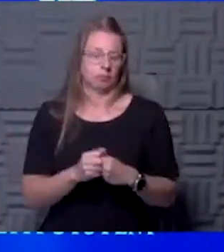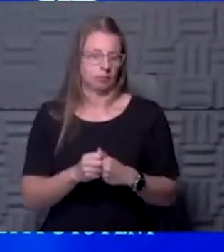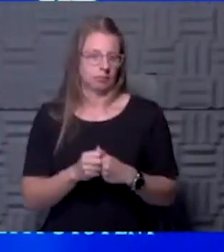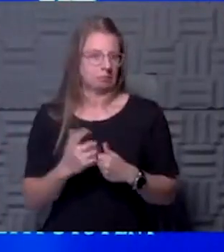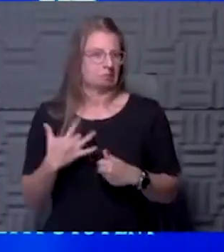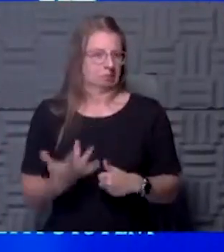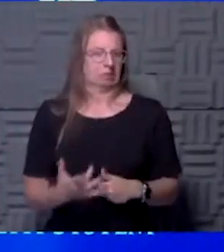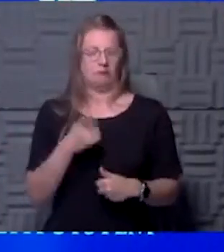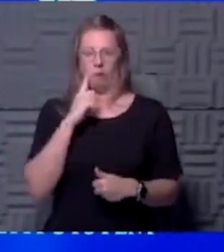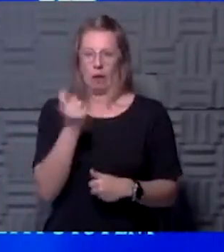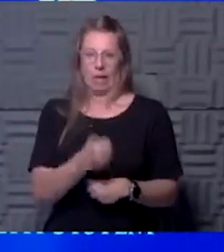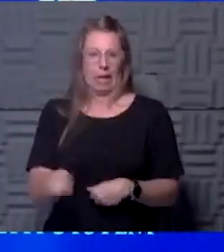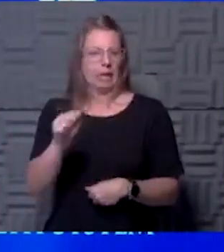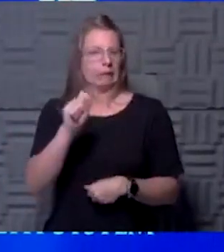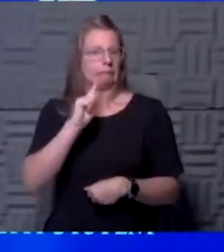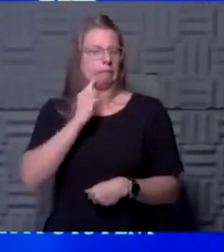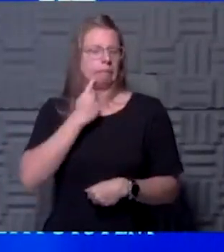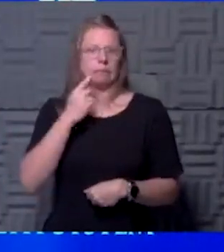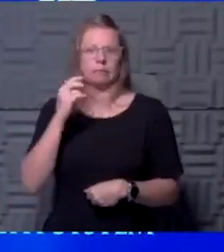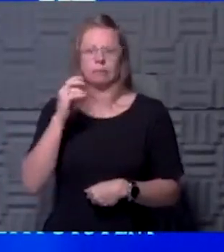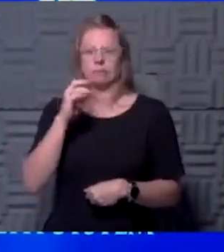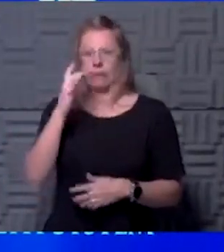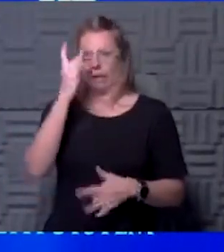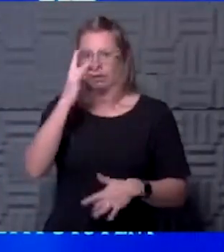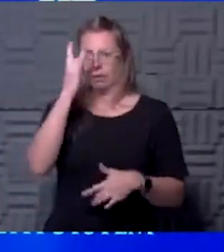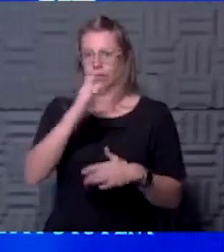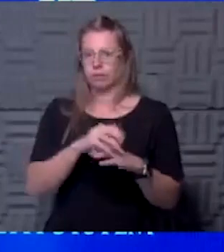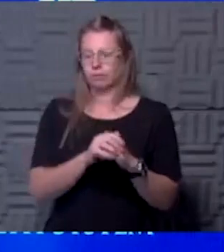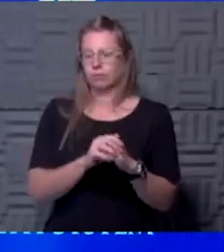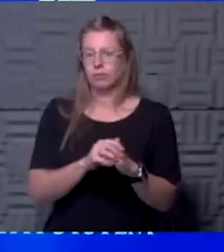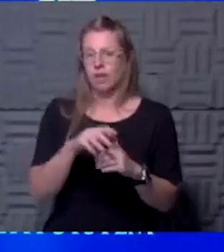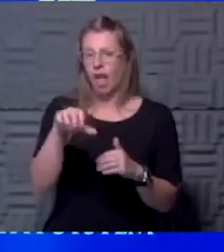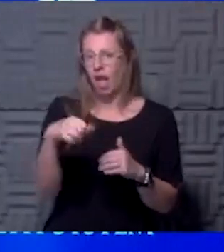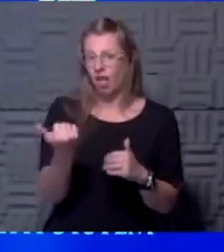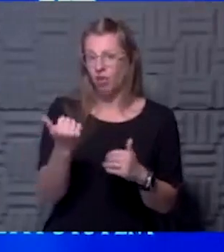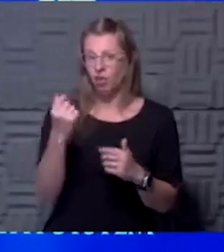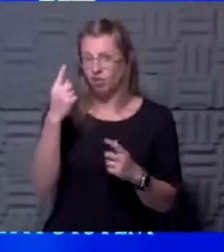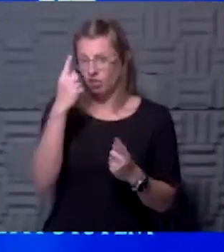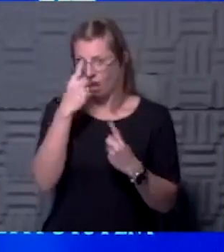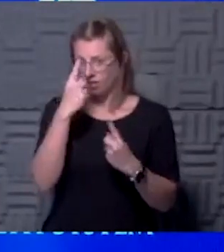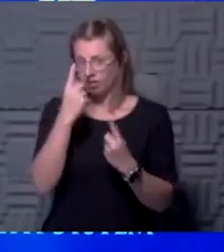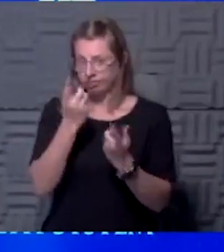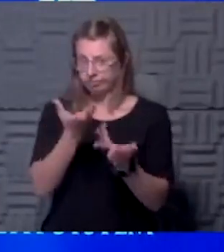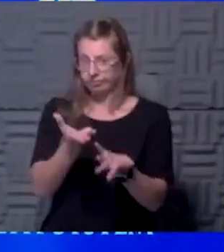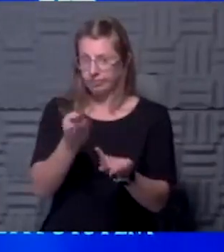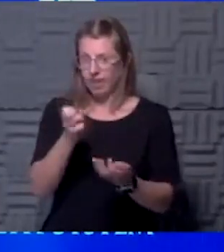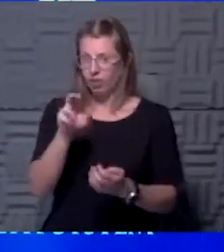illness of any sort, leave alone this one. And I don't know. Any other thoughts, Aaron, to that?